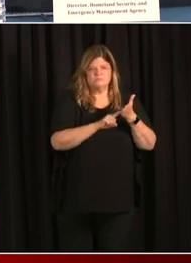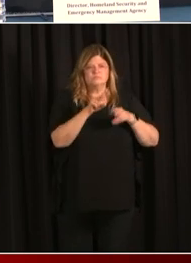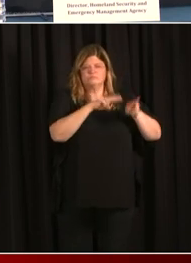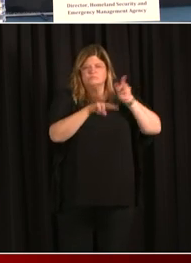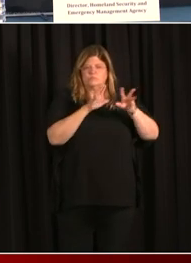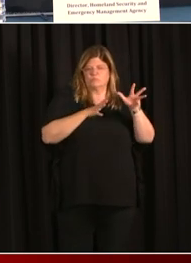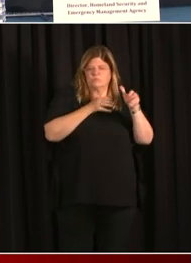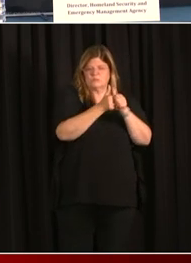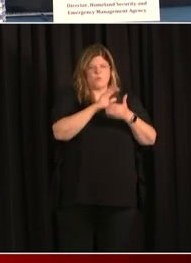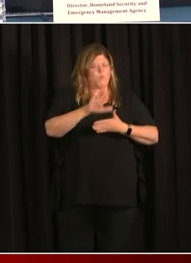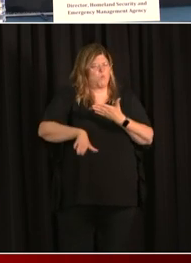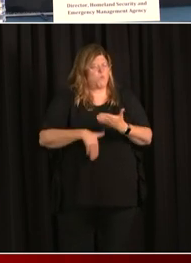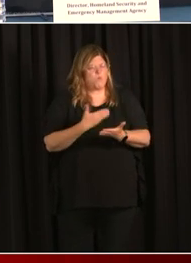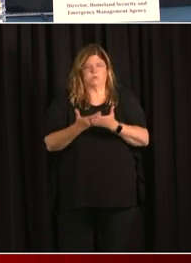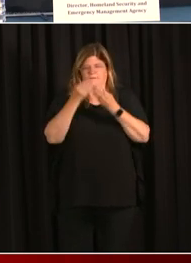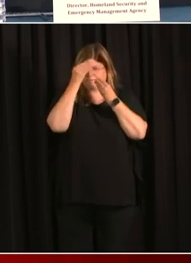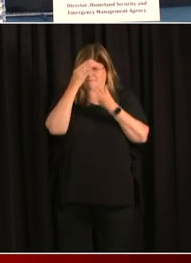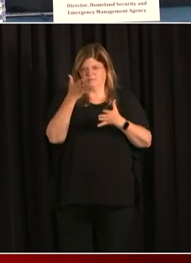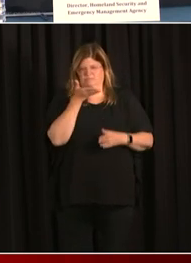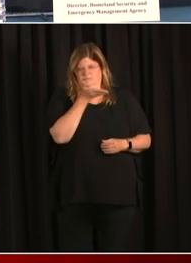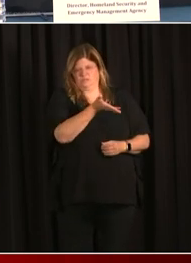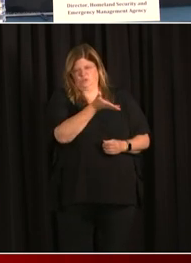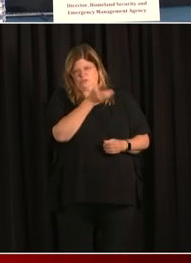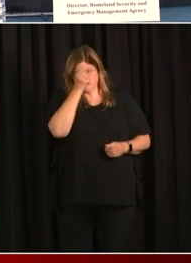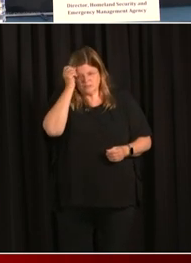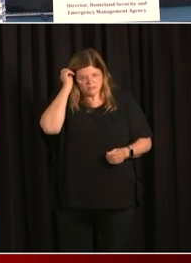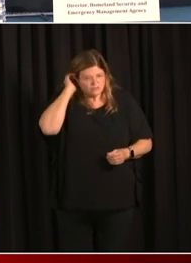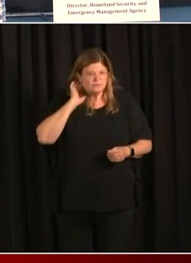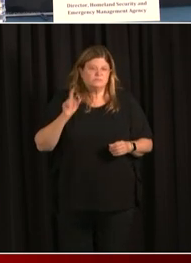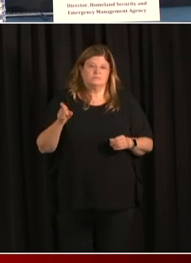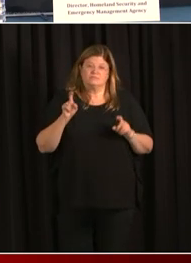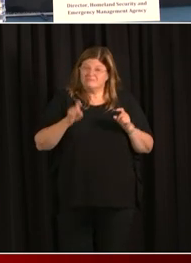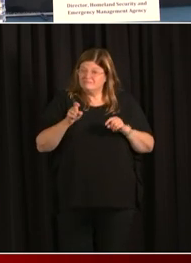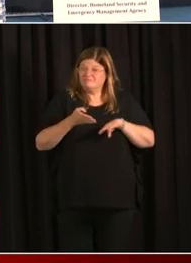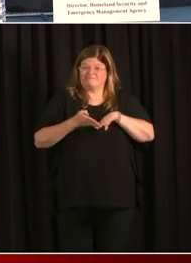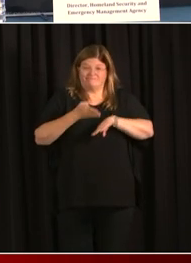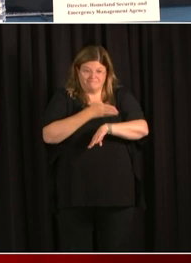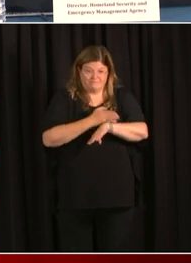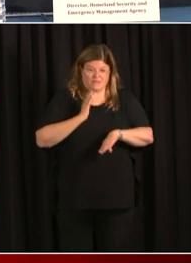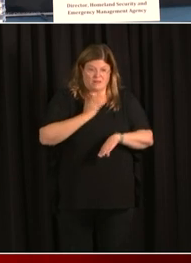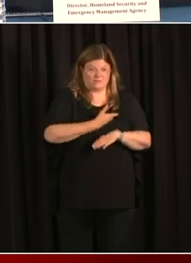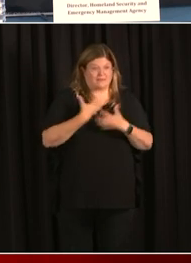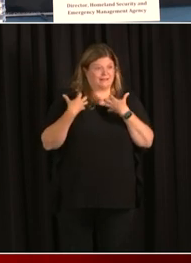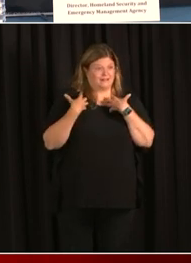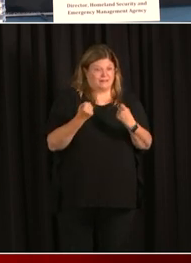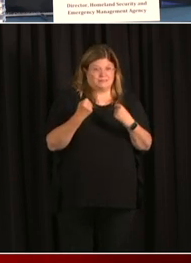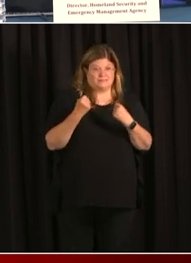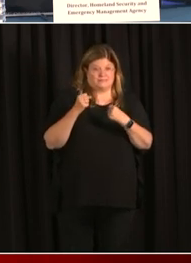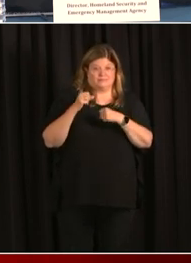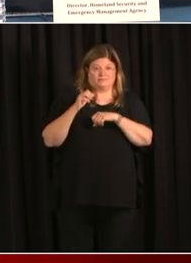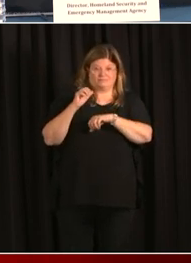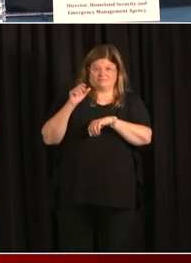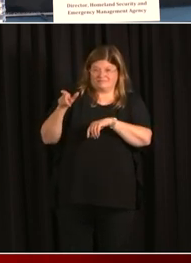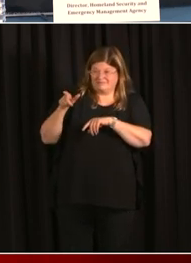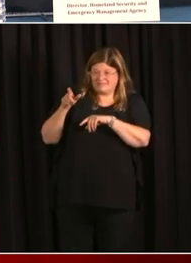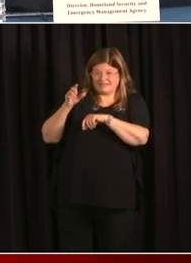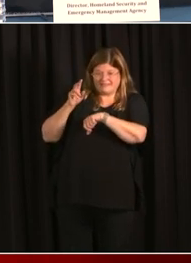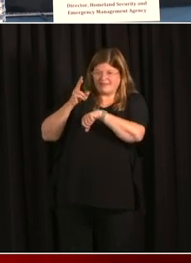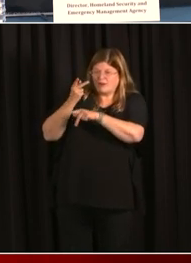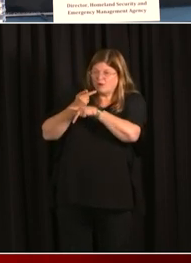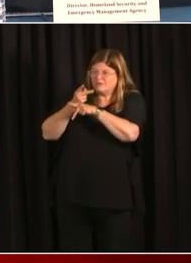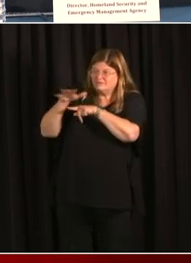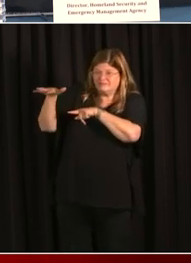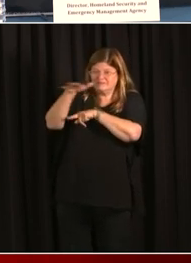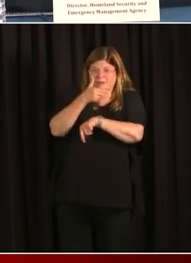our healthcare capacity. So with an increase in cases also comes a strain, a potential strain on the